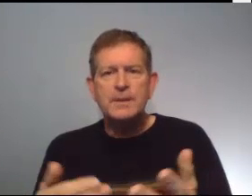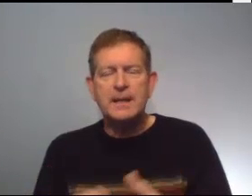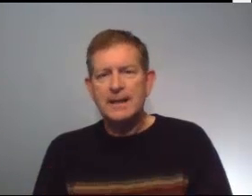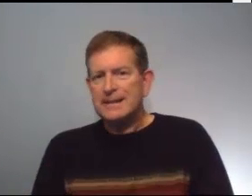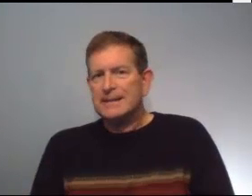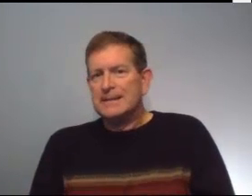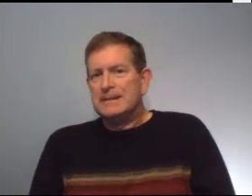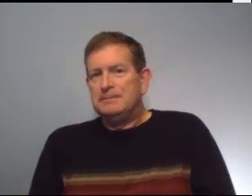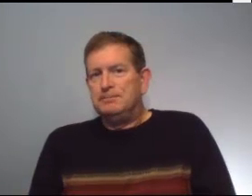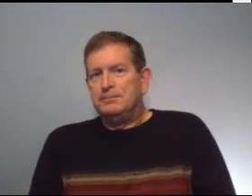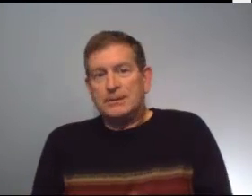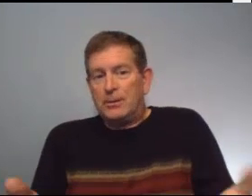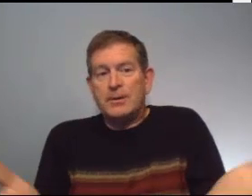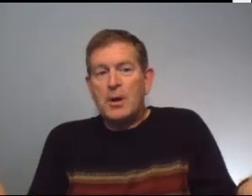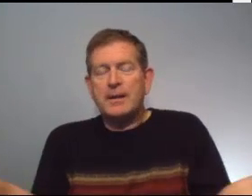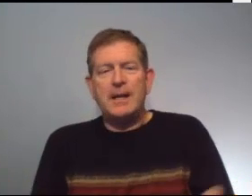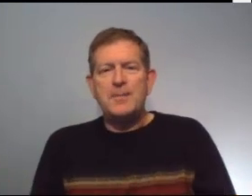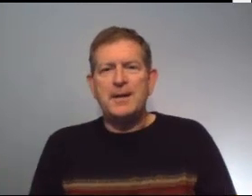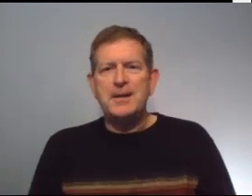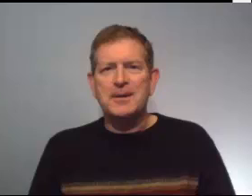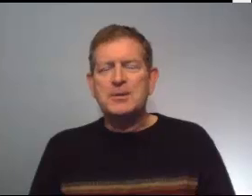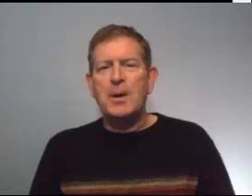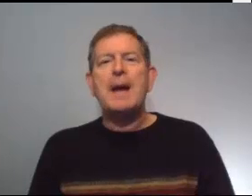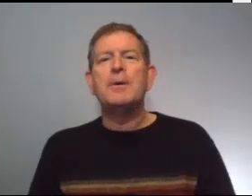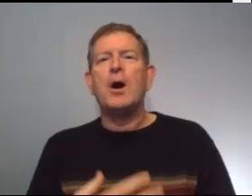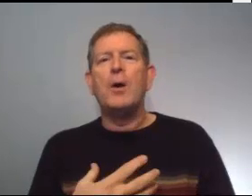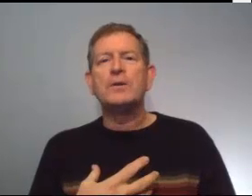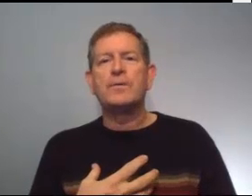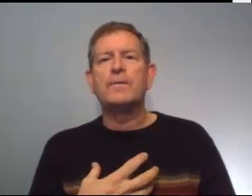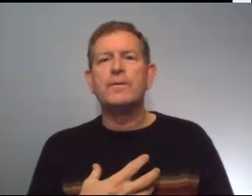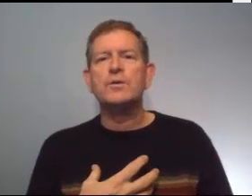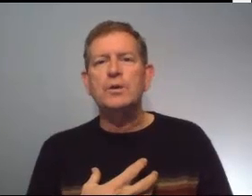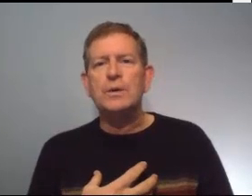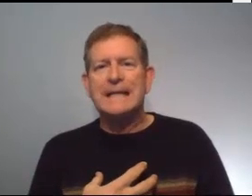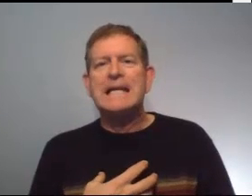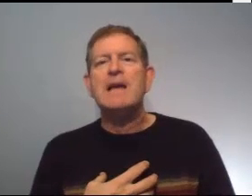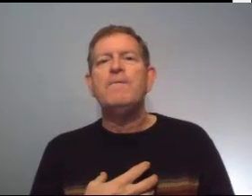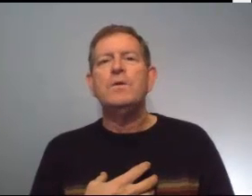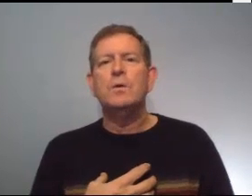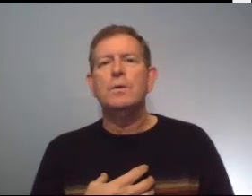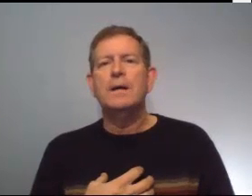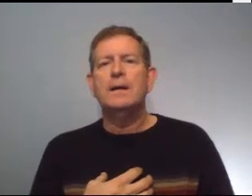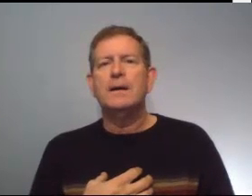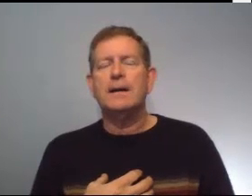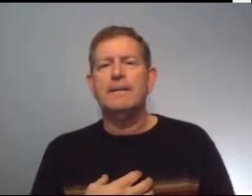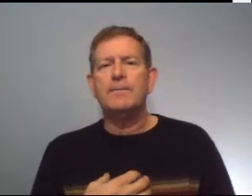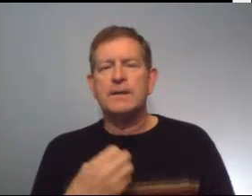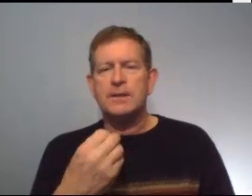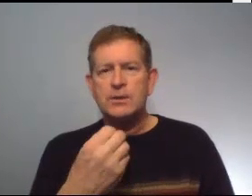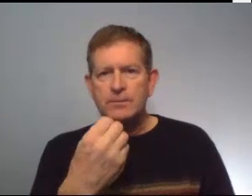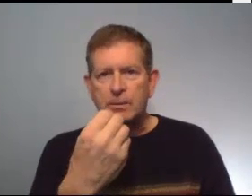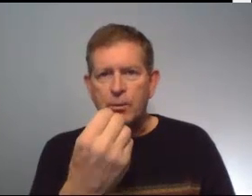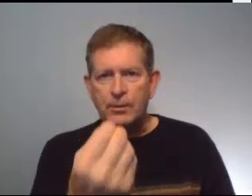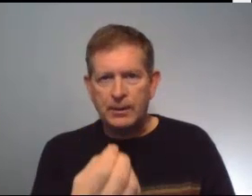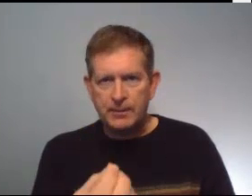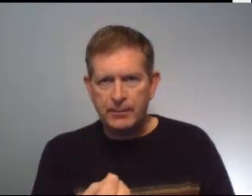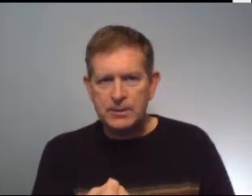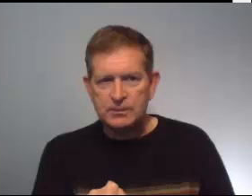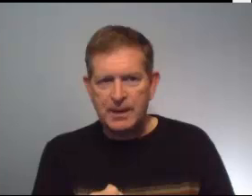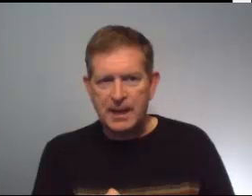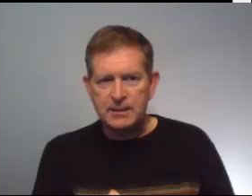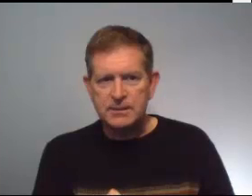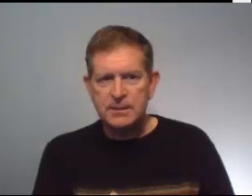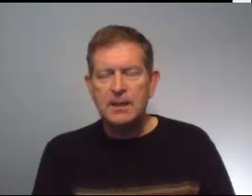referring as you speak. But you aren't talking to anybody here, and so I'm going to always, for the first unit, give you the subject pronoun